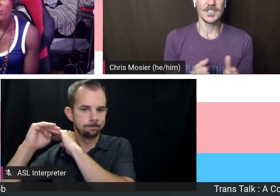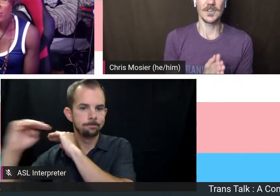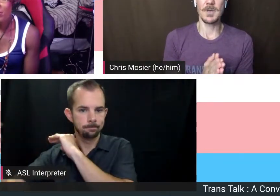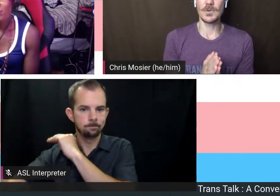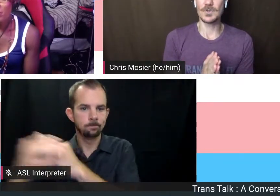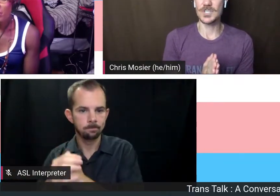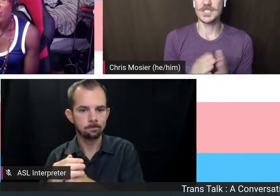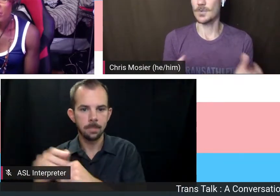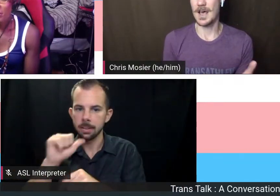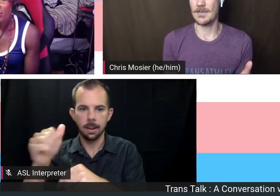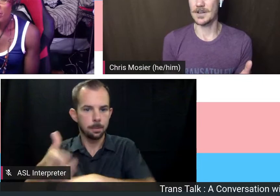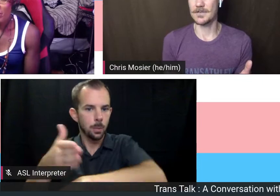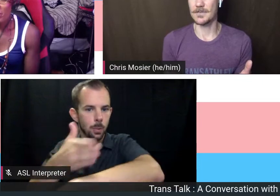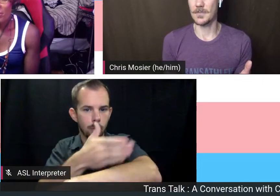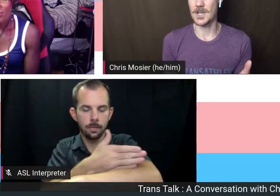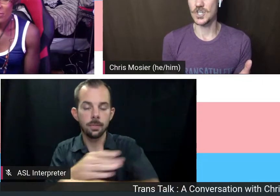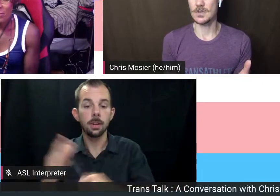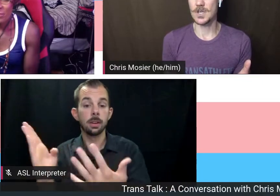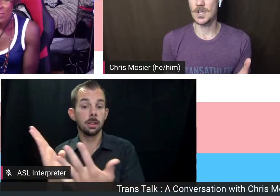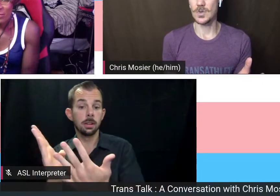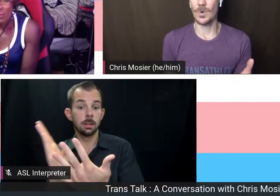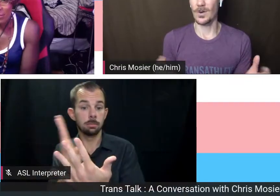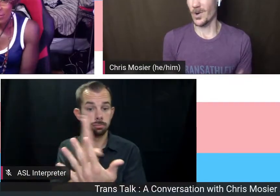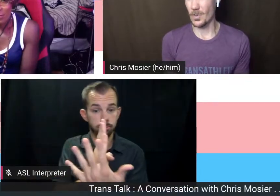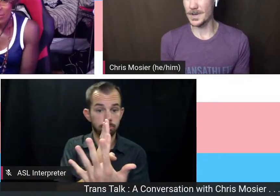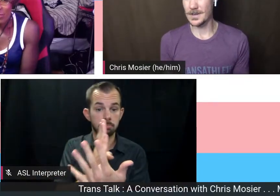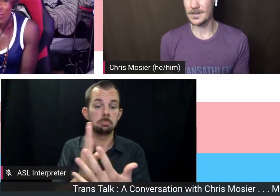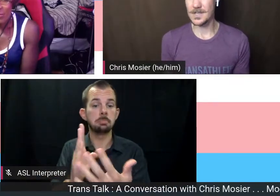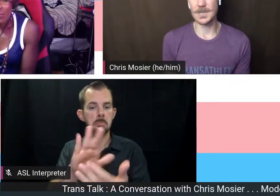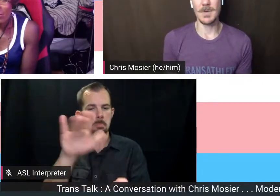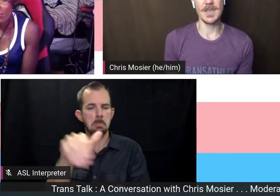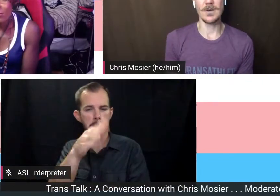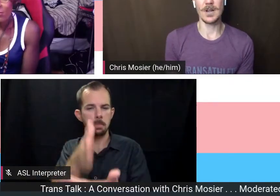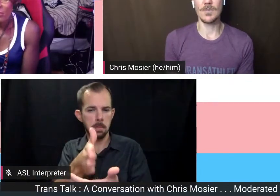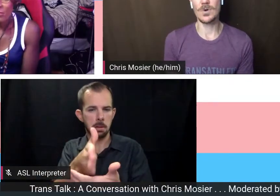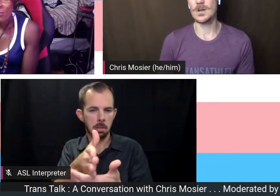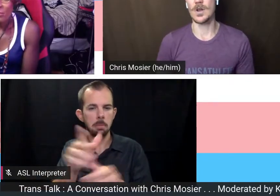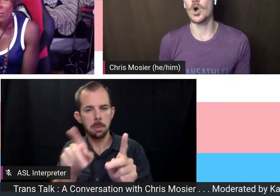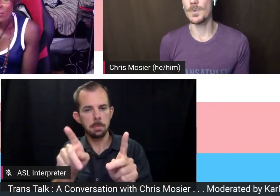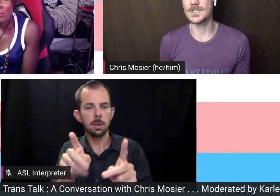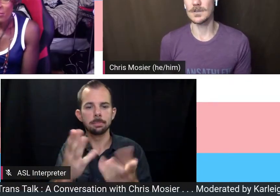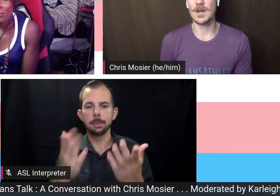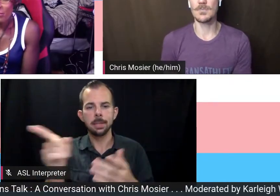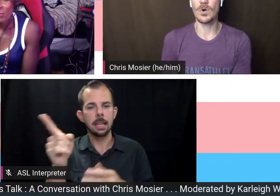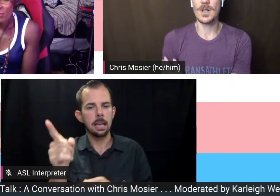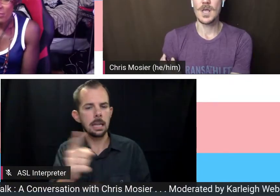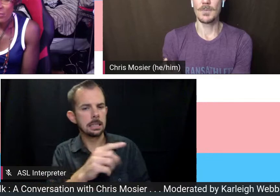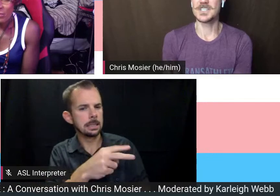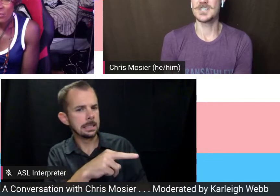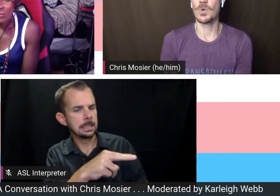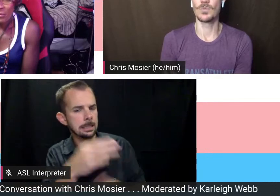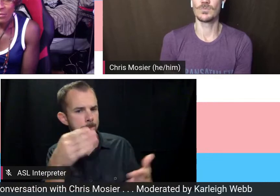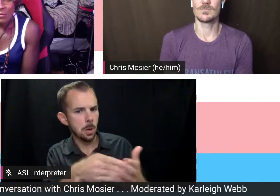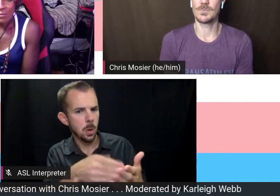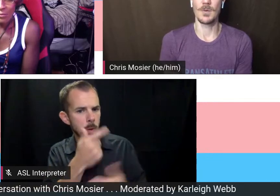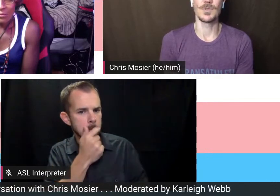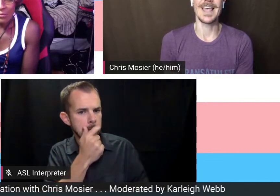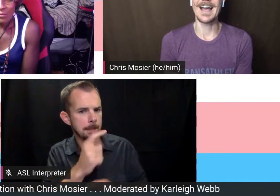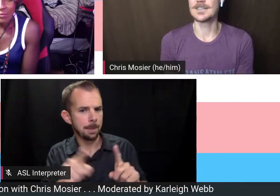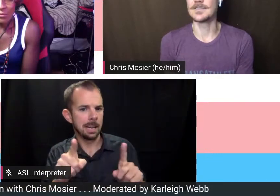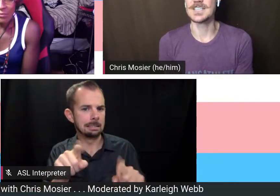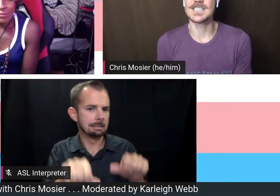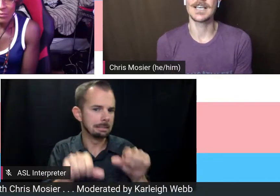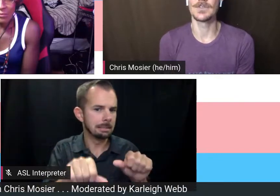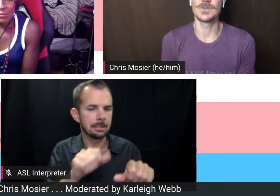right? So there are people who just don't have enough information, who are open to maybe hearing more and open to learning more, but just won't